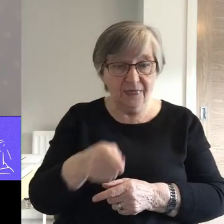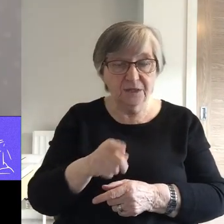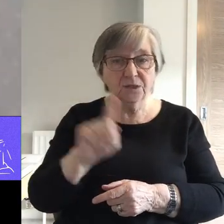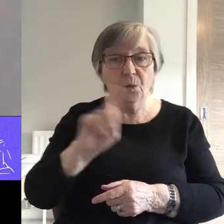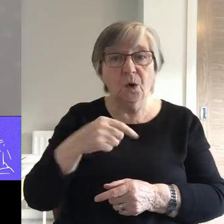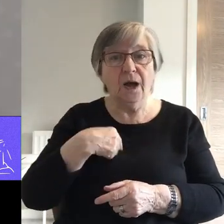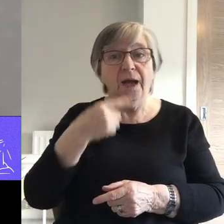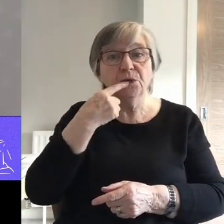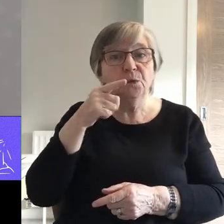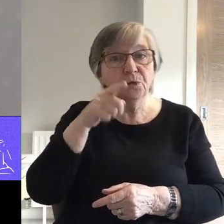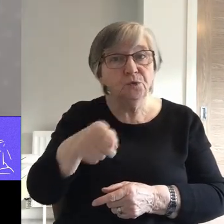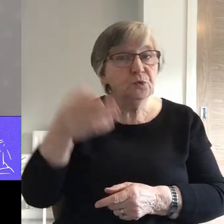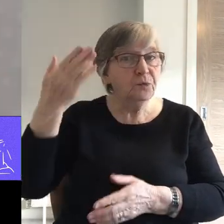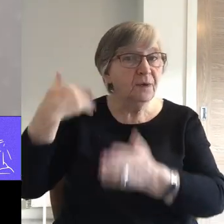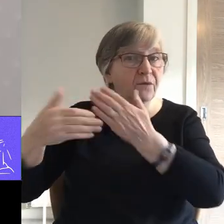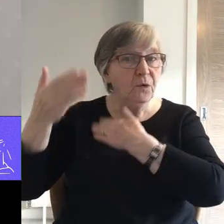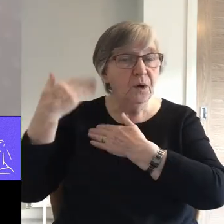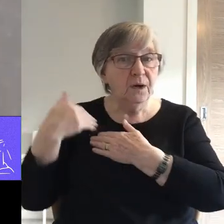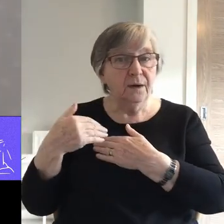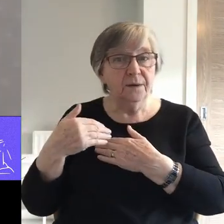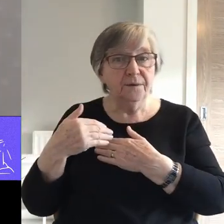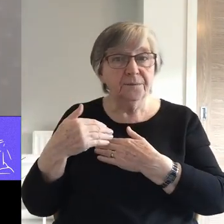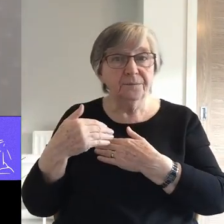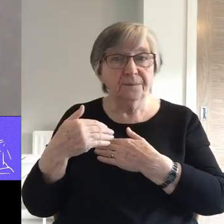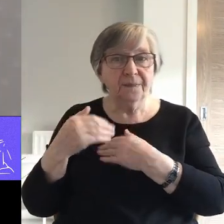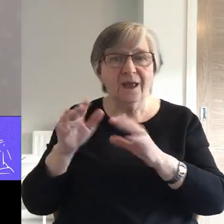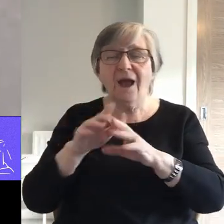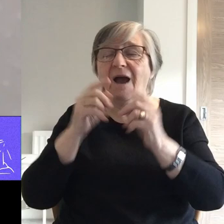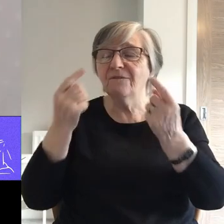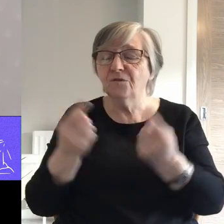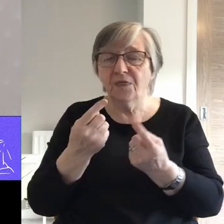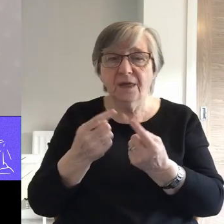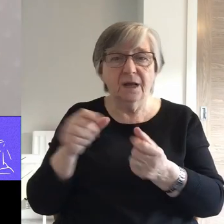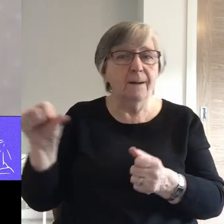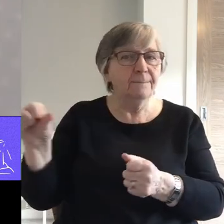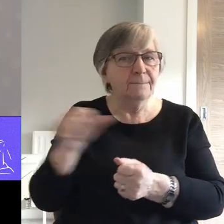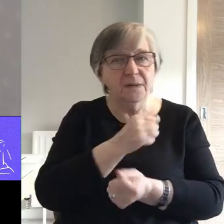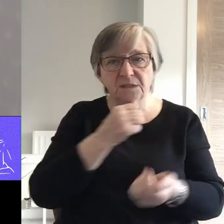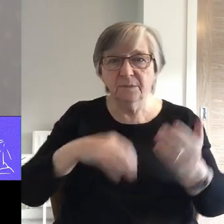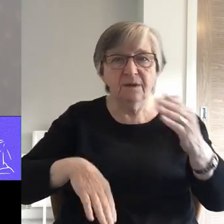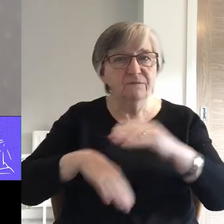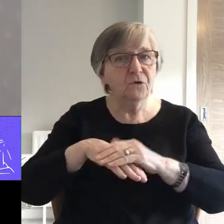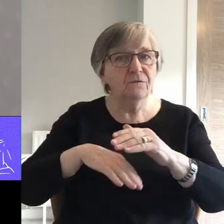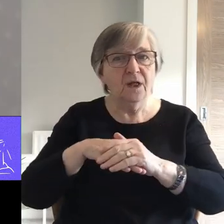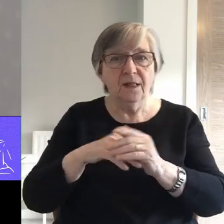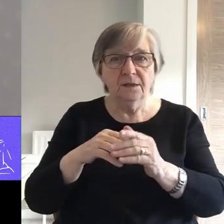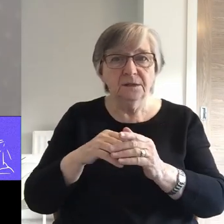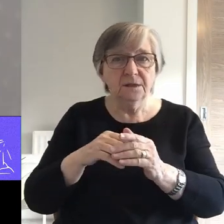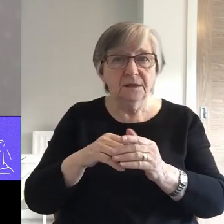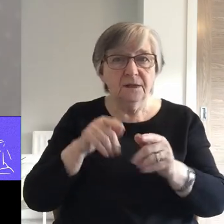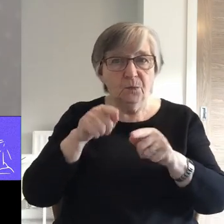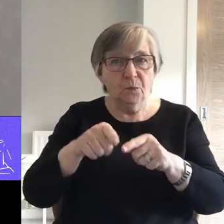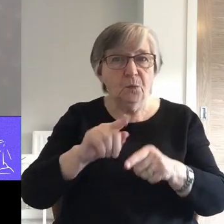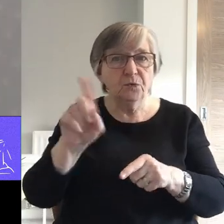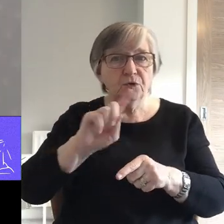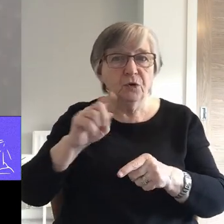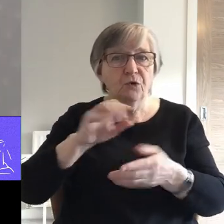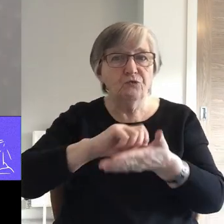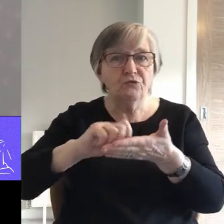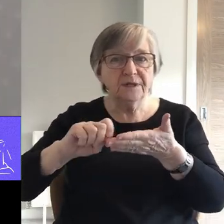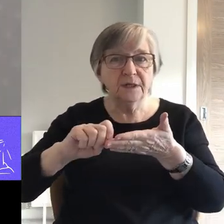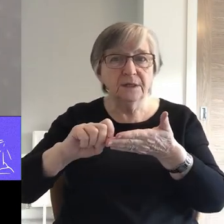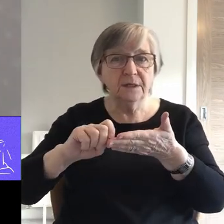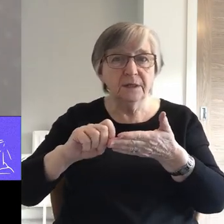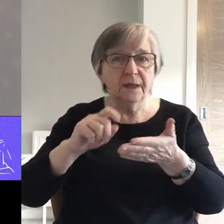I told you while I was still with you. Everything must be fulfilled that is written about me in the law